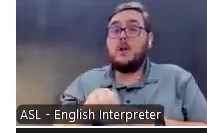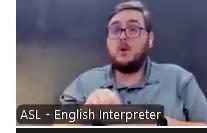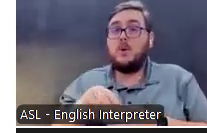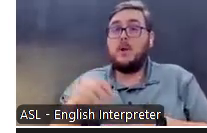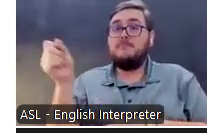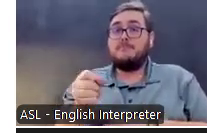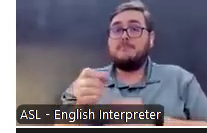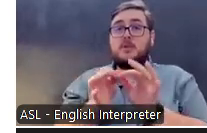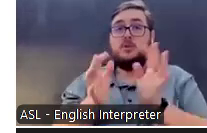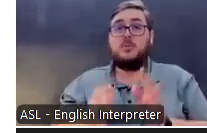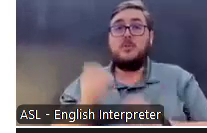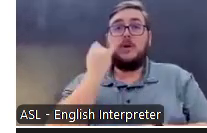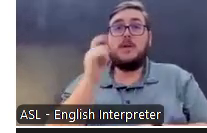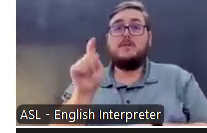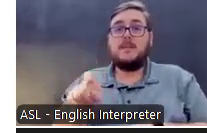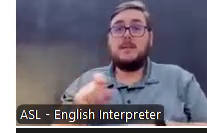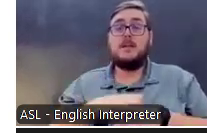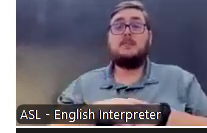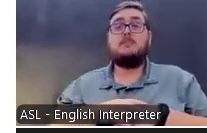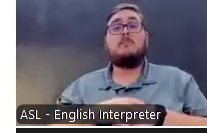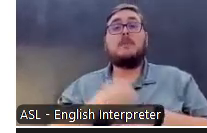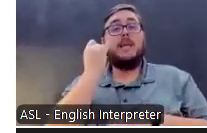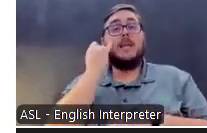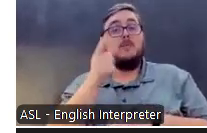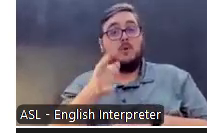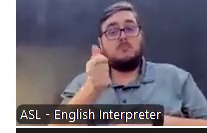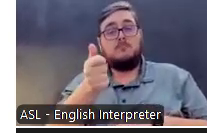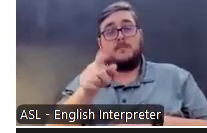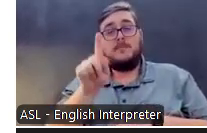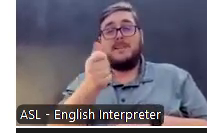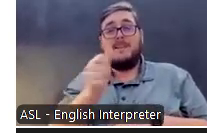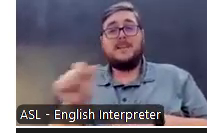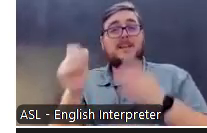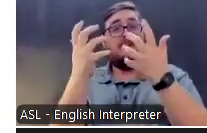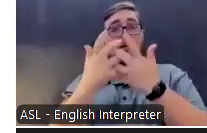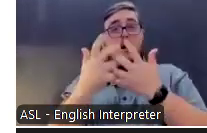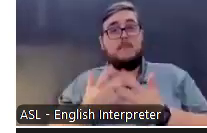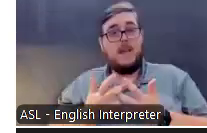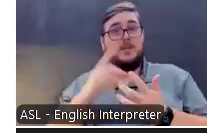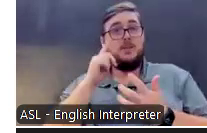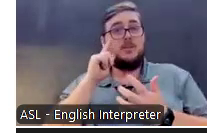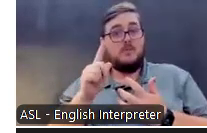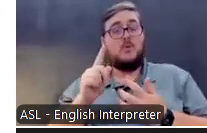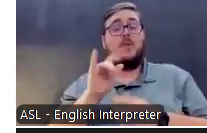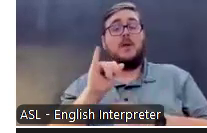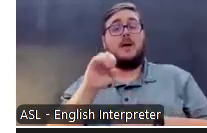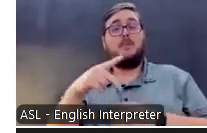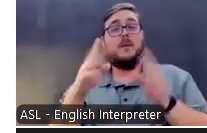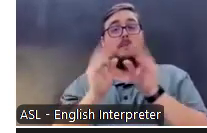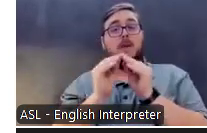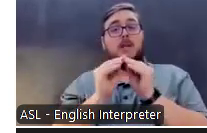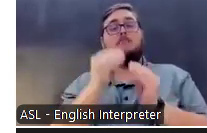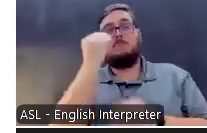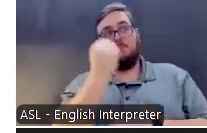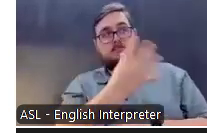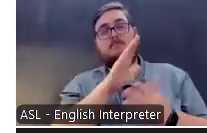district contact know if you need any accommodations for the IEP meeting. And just a reminder that parents should be provided